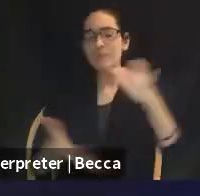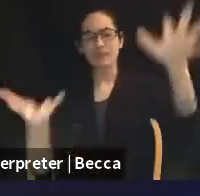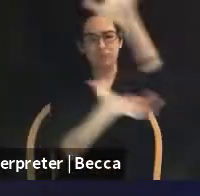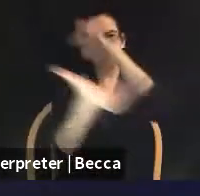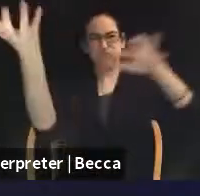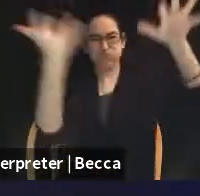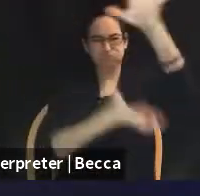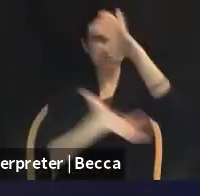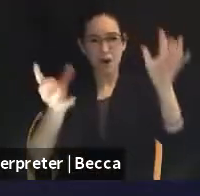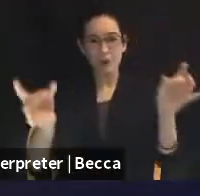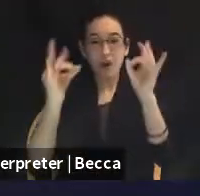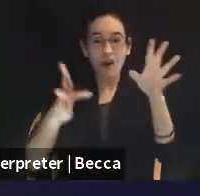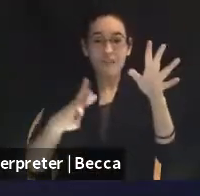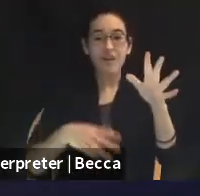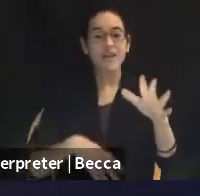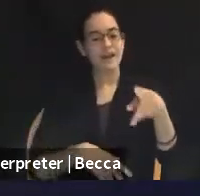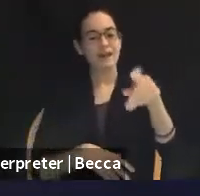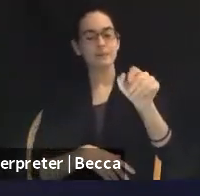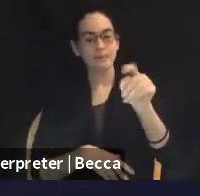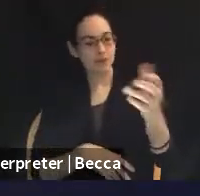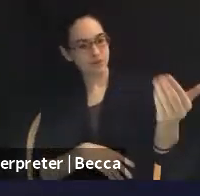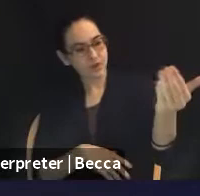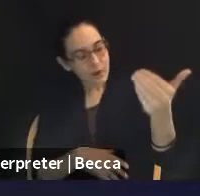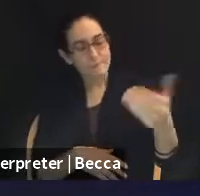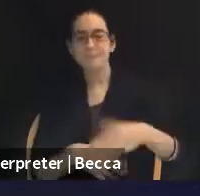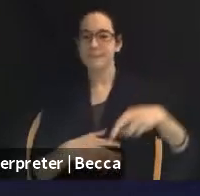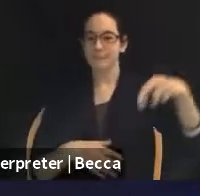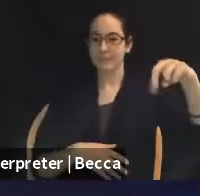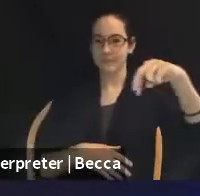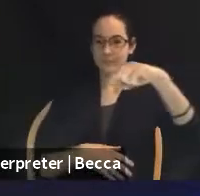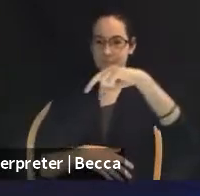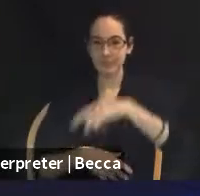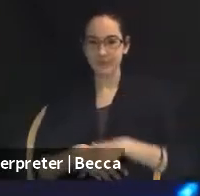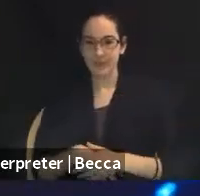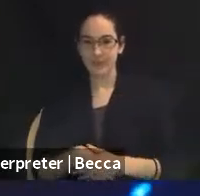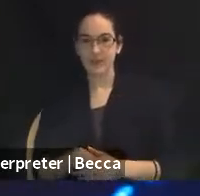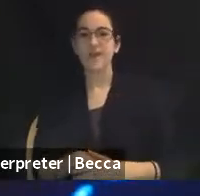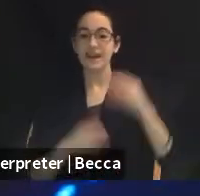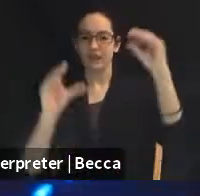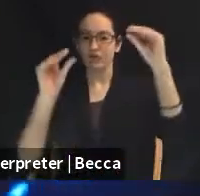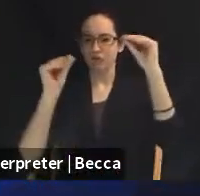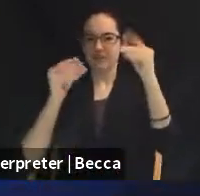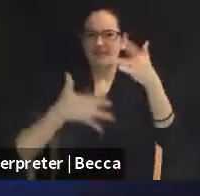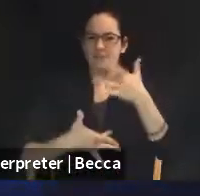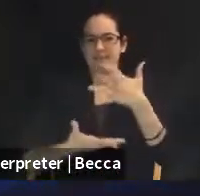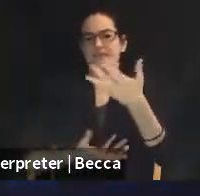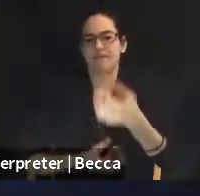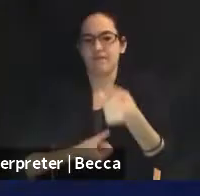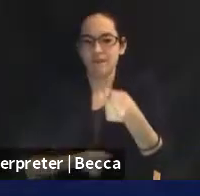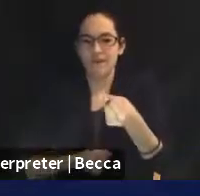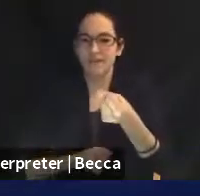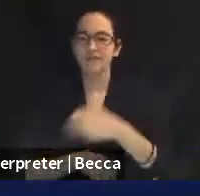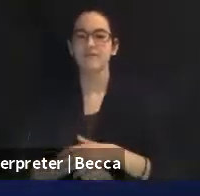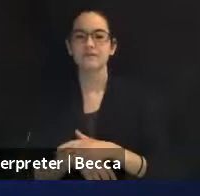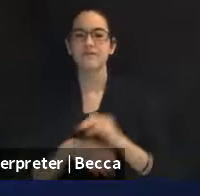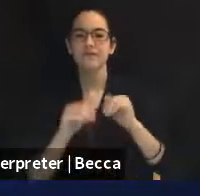out. And most times when this passage is taught in the angle of faith. How is your faith? Is your